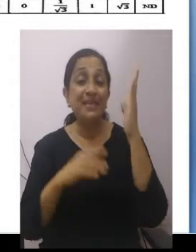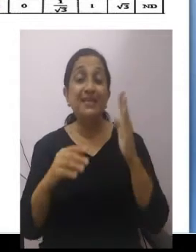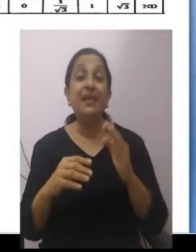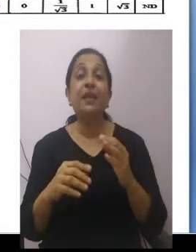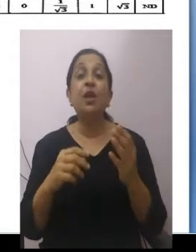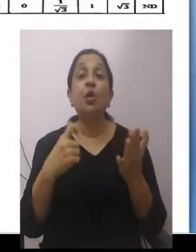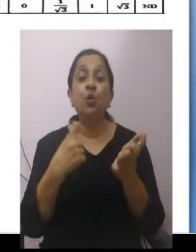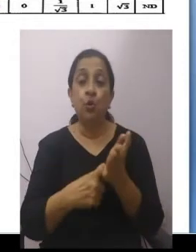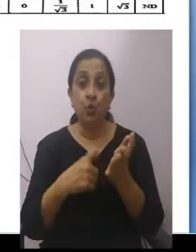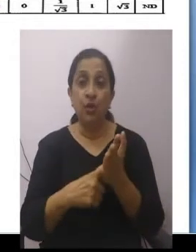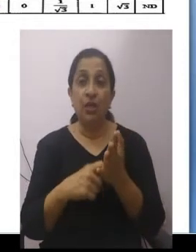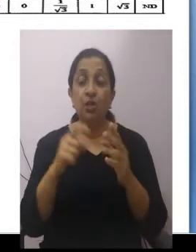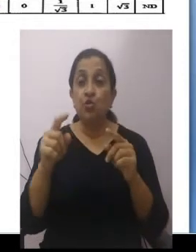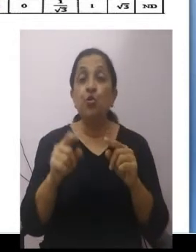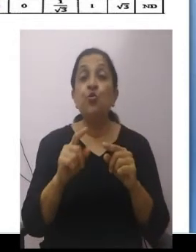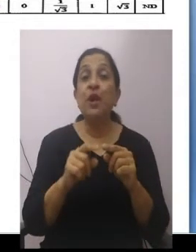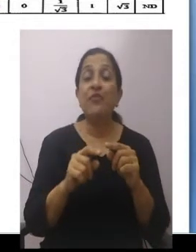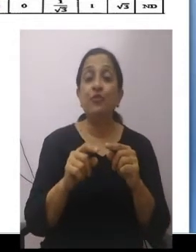triangle,